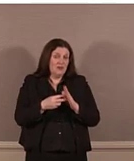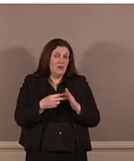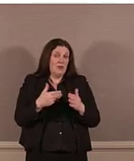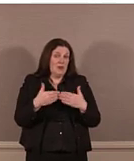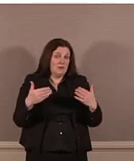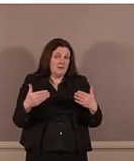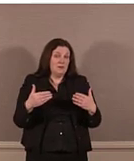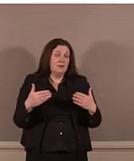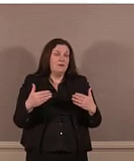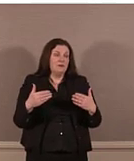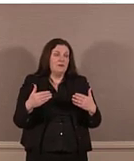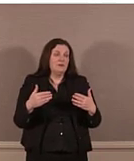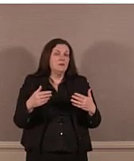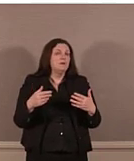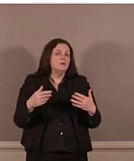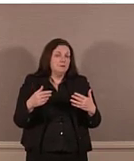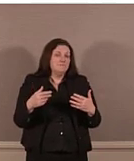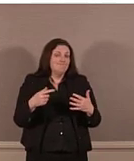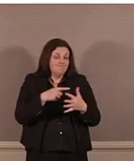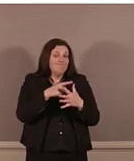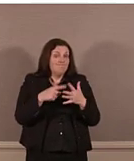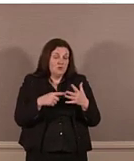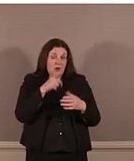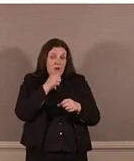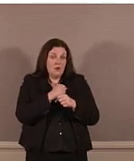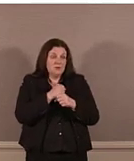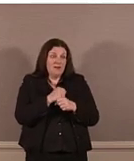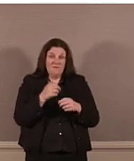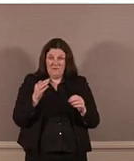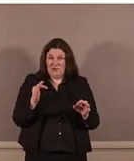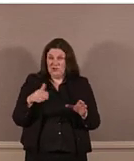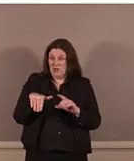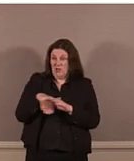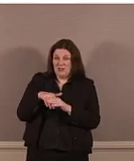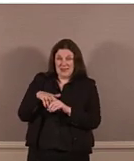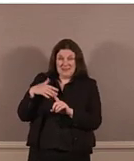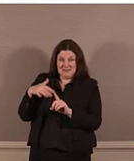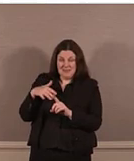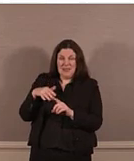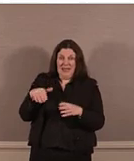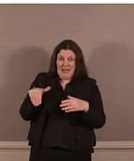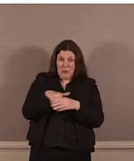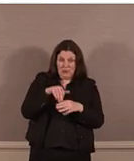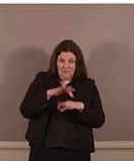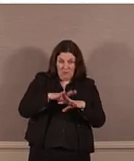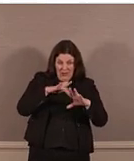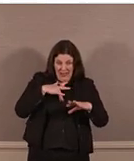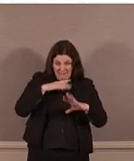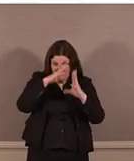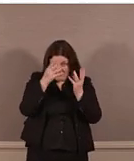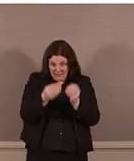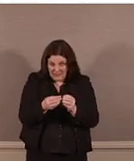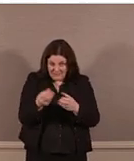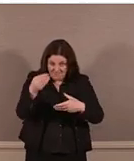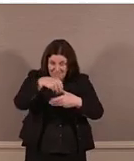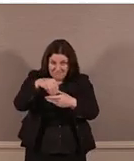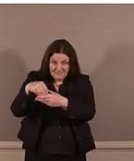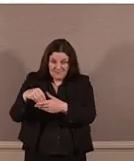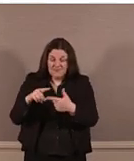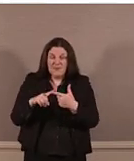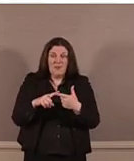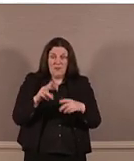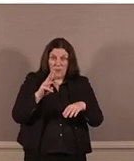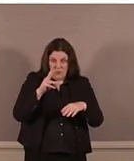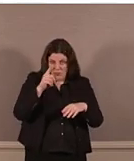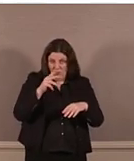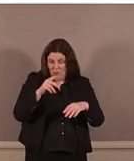a couple of areas which I'll just move into now. So I've set the context, I suppose, really the inclusion for life, the wellbeing framework to ensure that